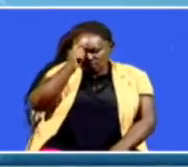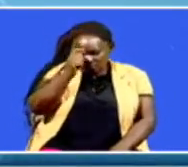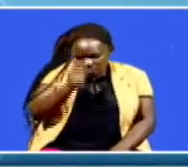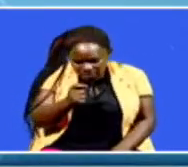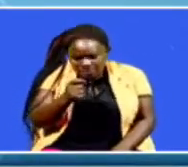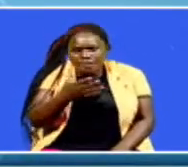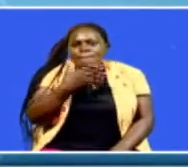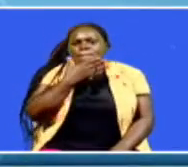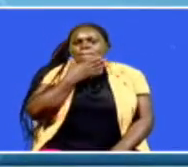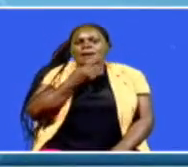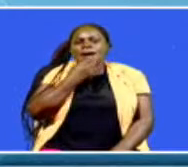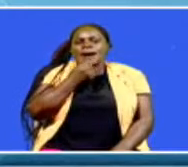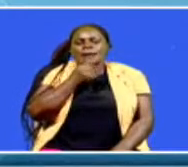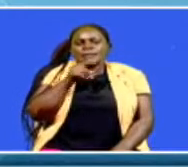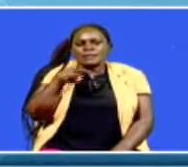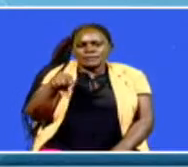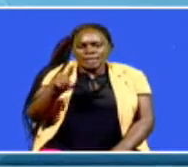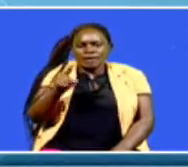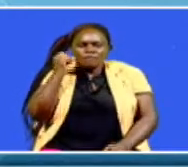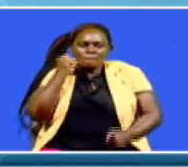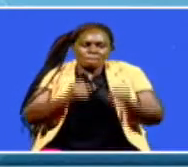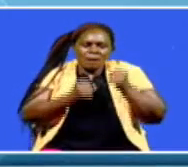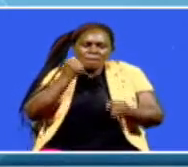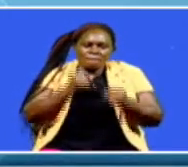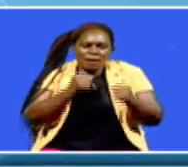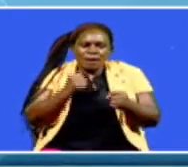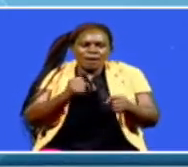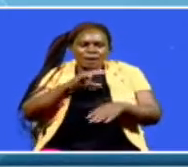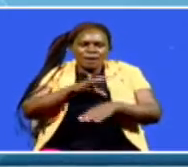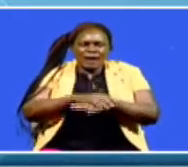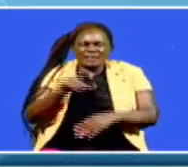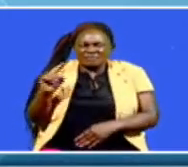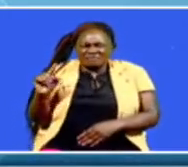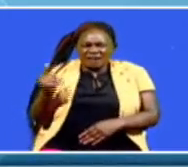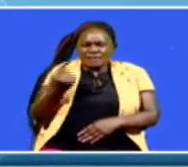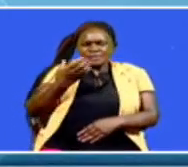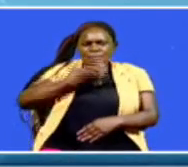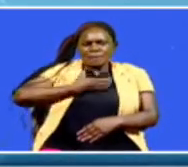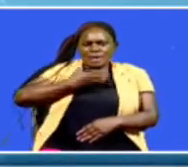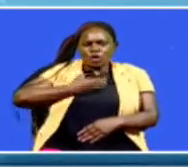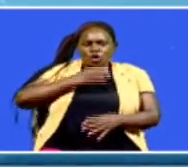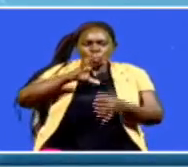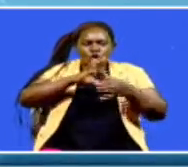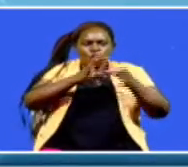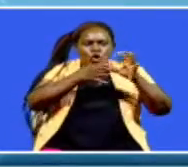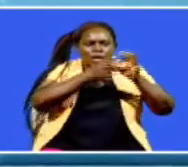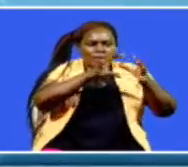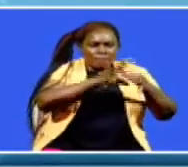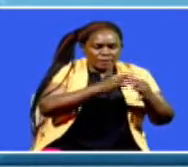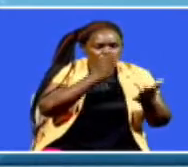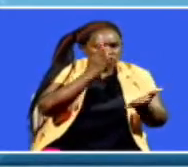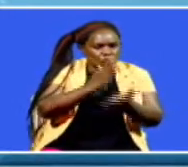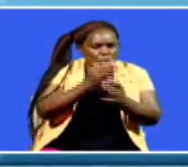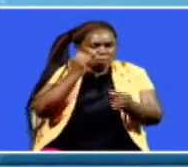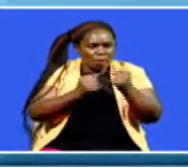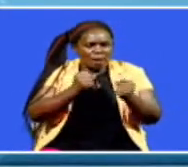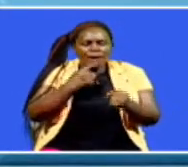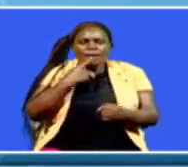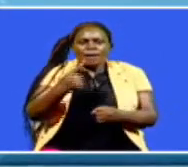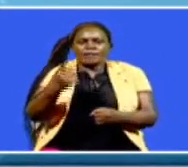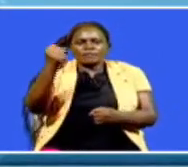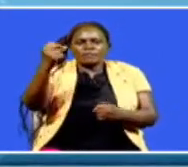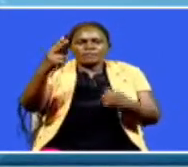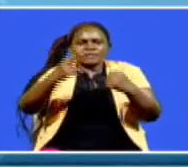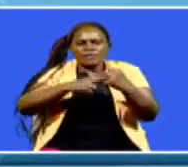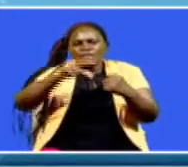late Chumo for his exploits in athletics, where he earned Kenya its first medal in Olympics. Besides the athletes,